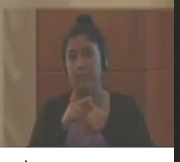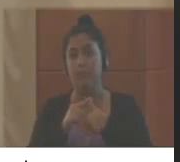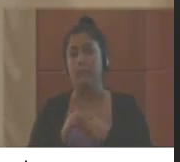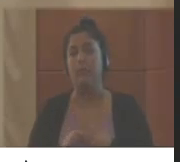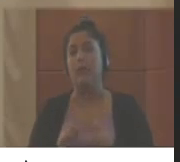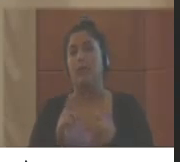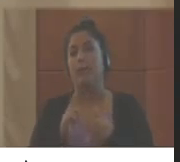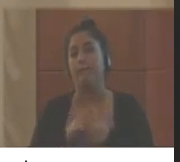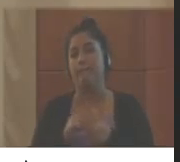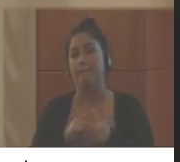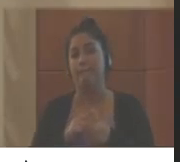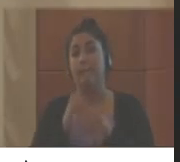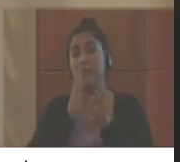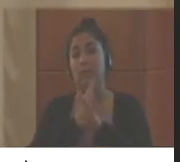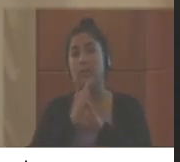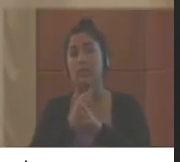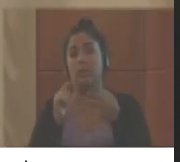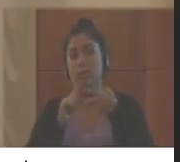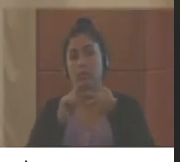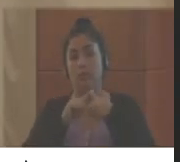schemes, everything has to do with